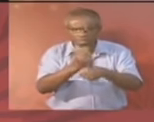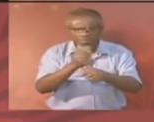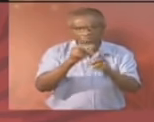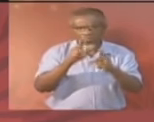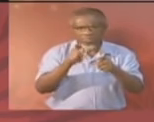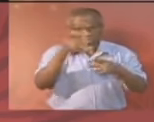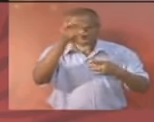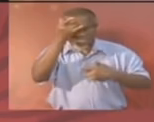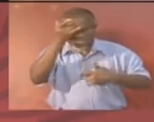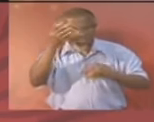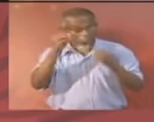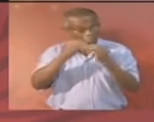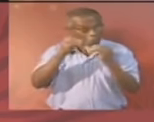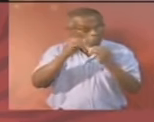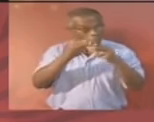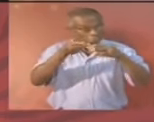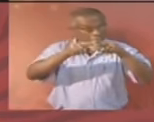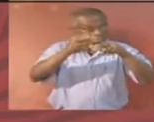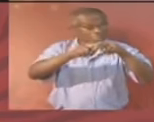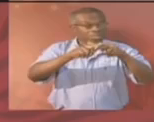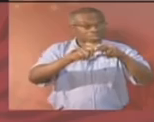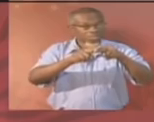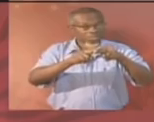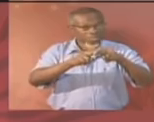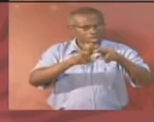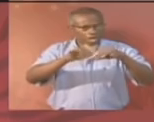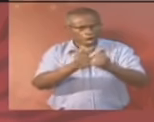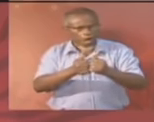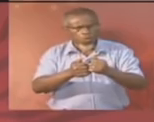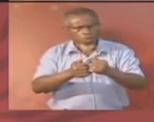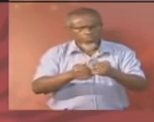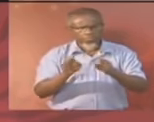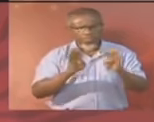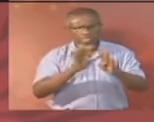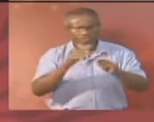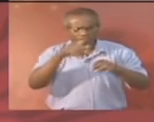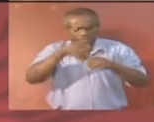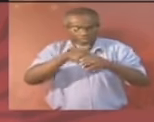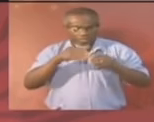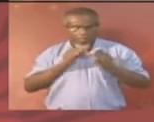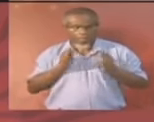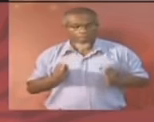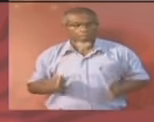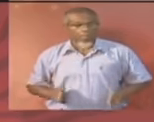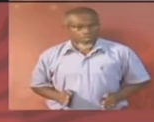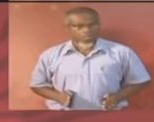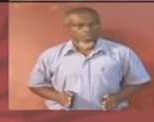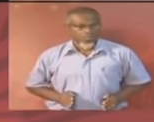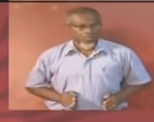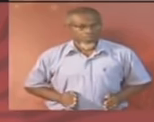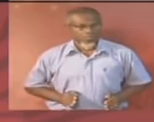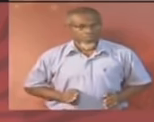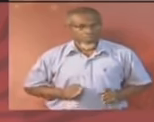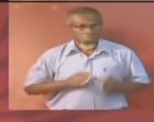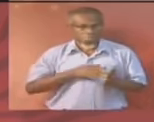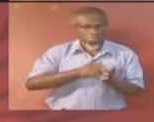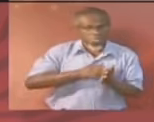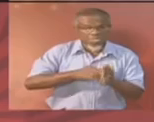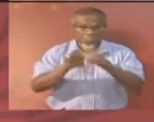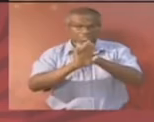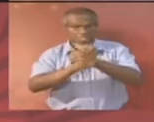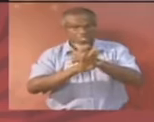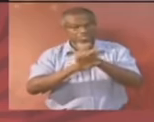affect the way that it responds to the immune system. So it might be, for example, less easily neutralized by an immune response that